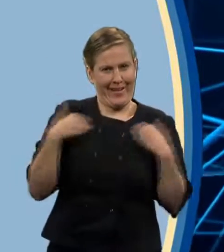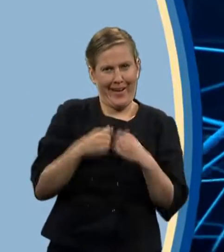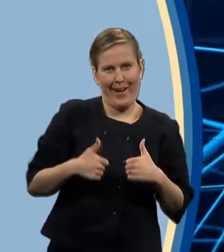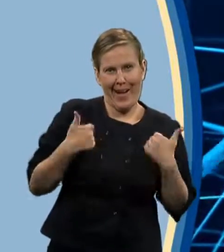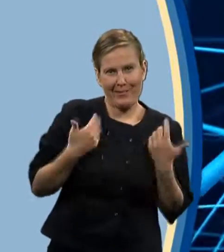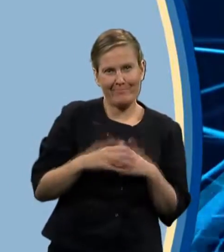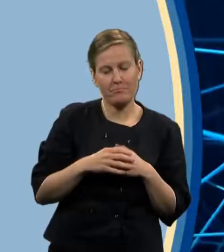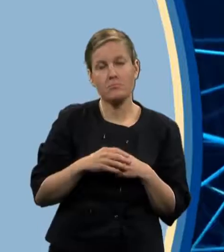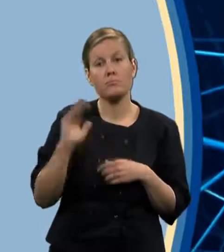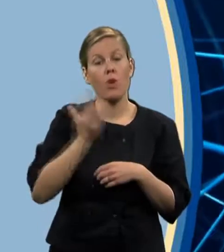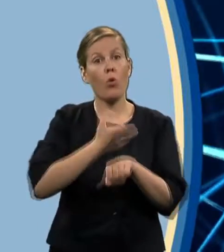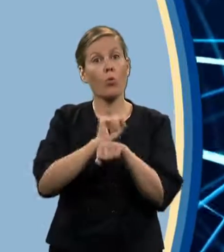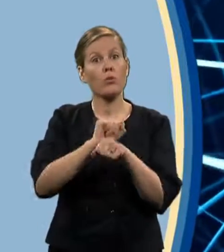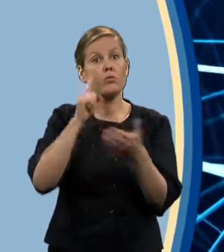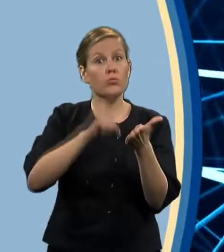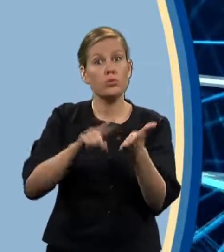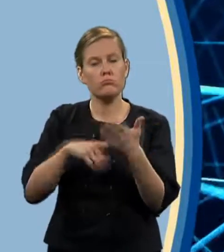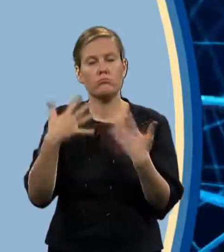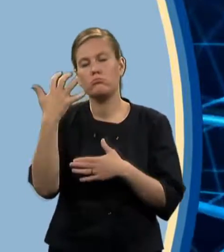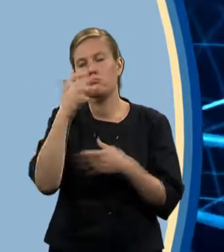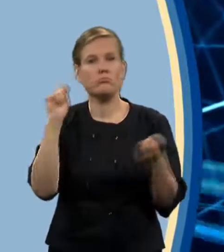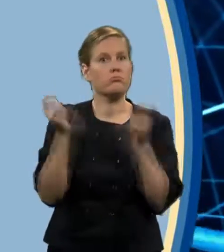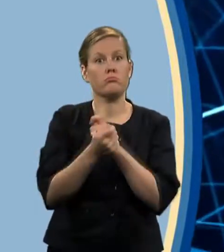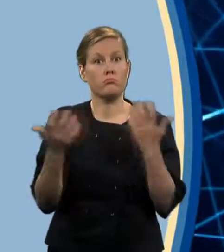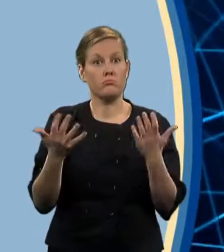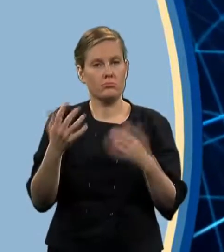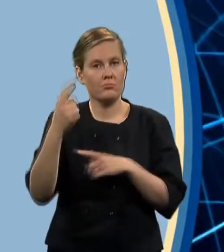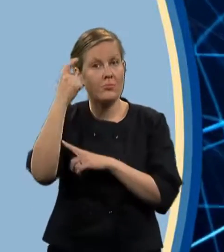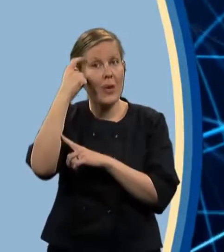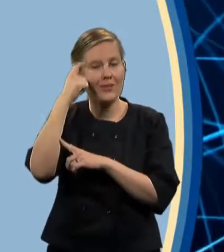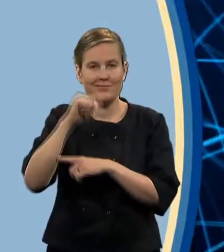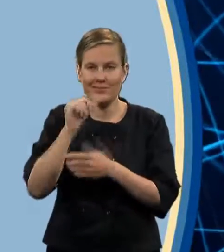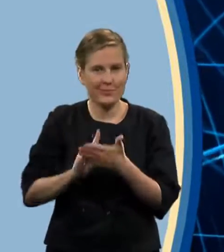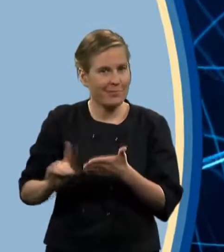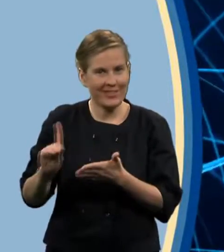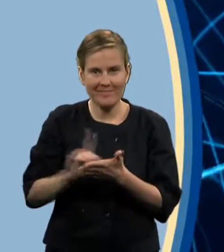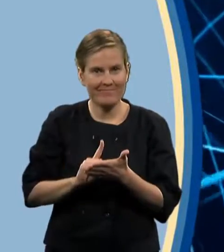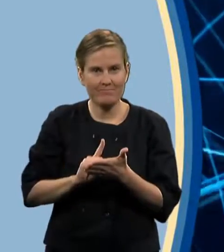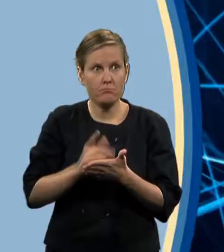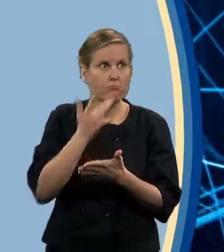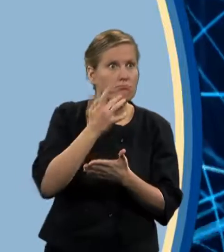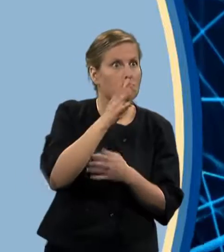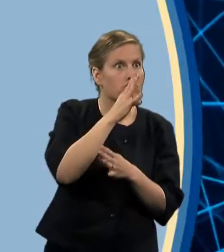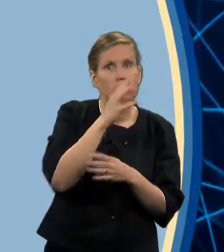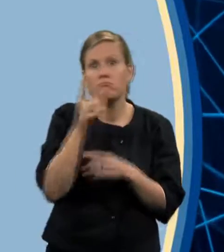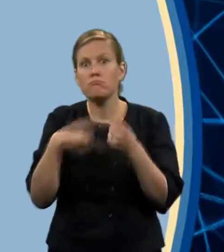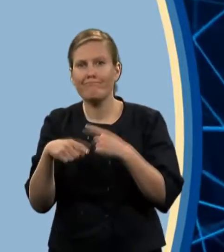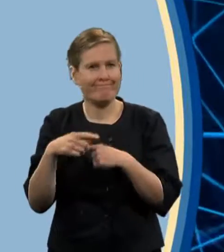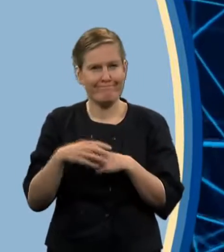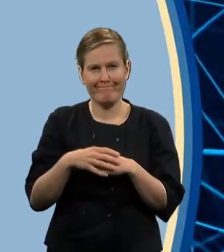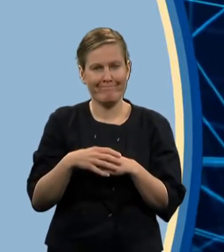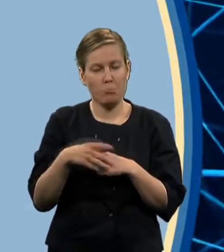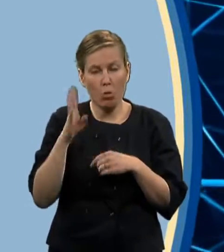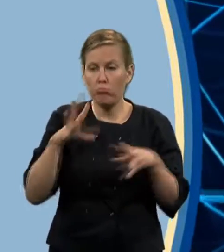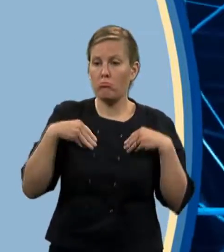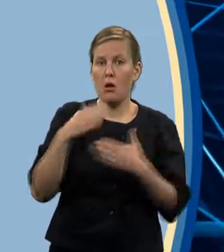Perhaps the most revolutionary implication of our work is that the brain does not discriminate between speech versus sign. It will take the hands